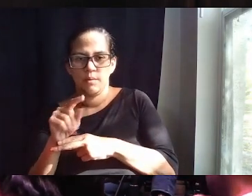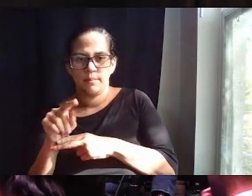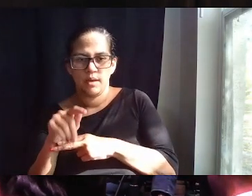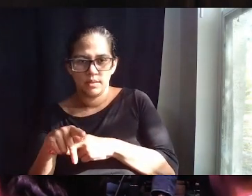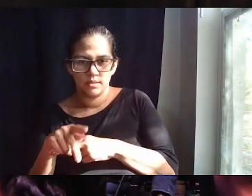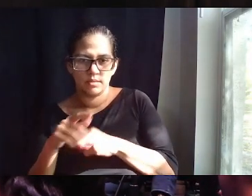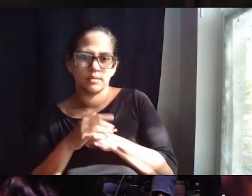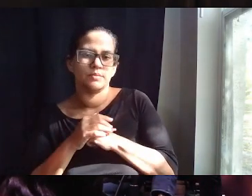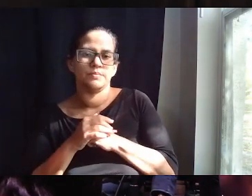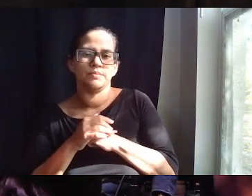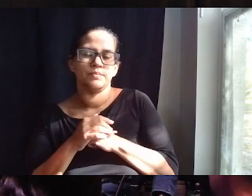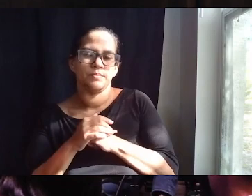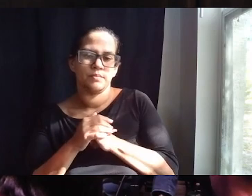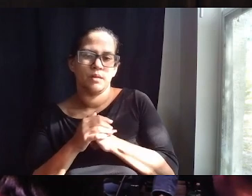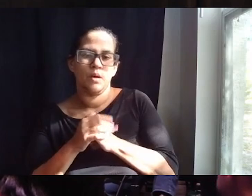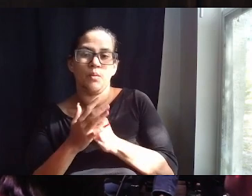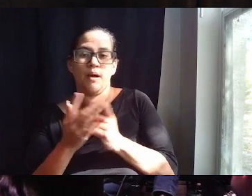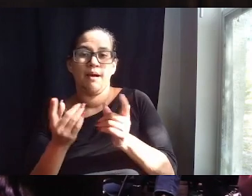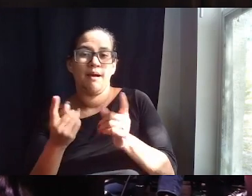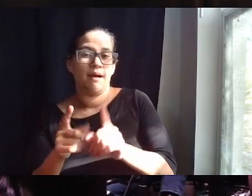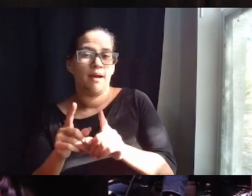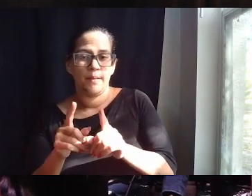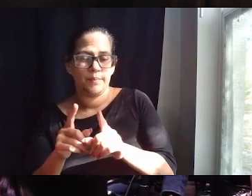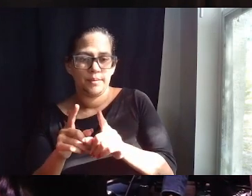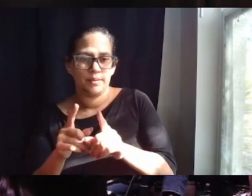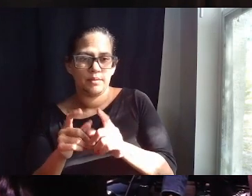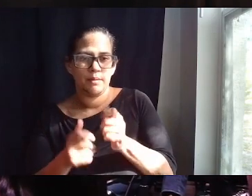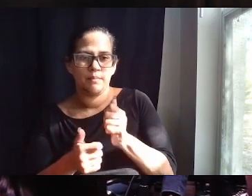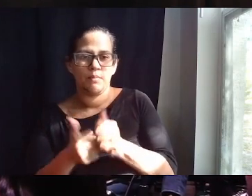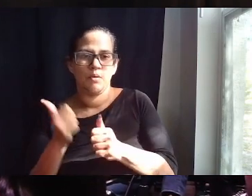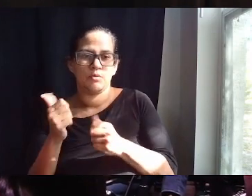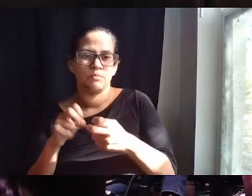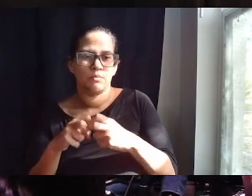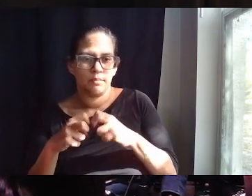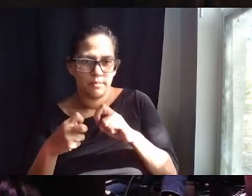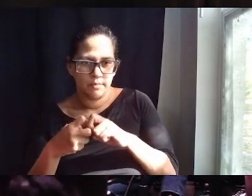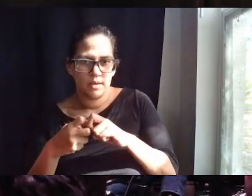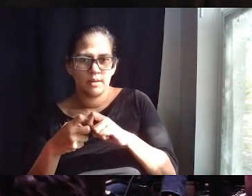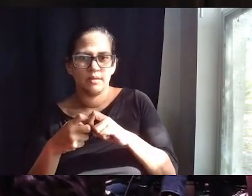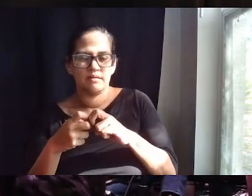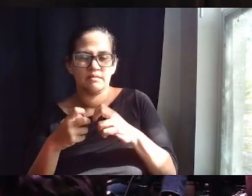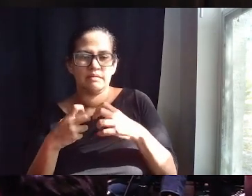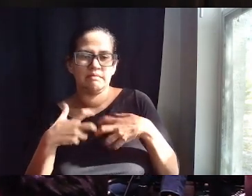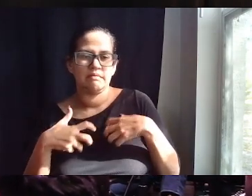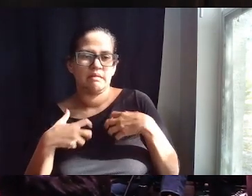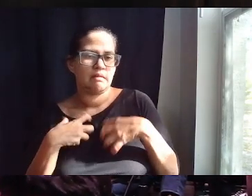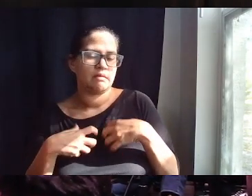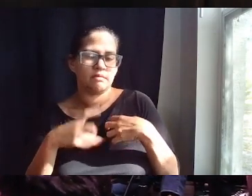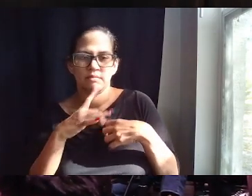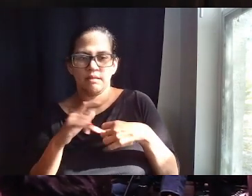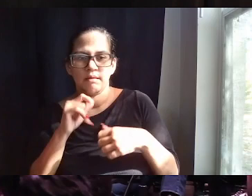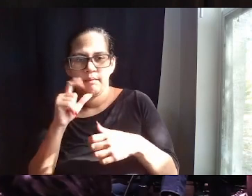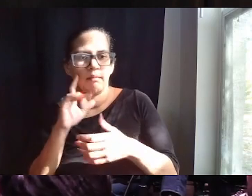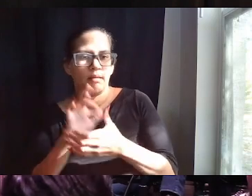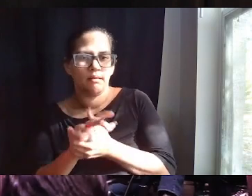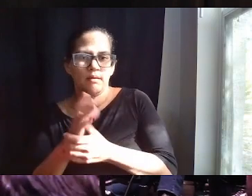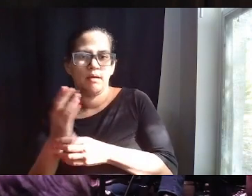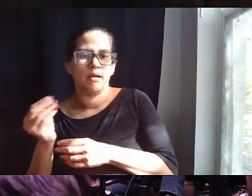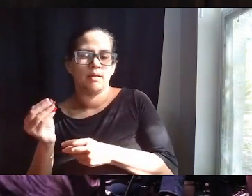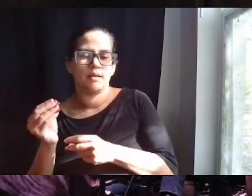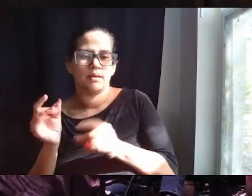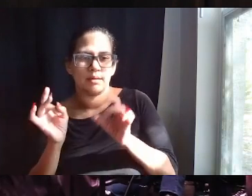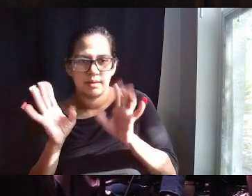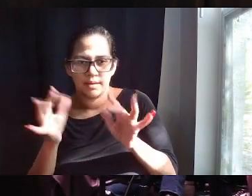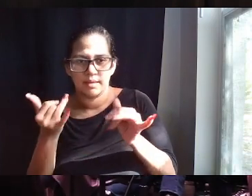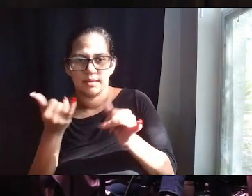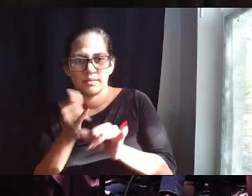What happened was the most problematic, cringy, truly unbelievable, and absolutely hysterical interview